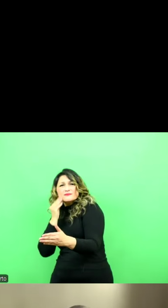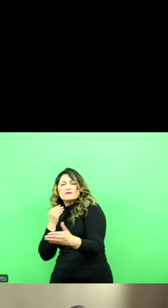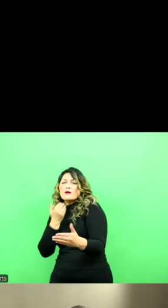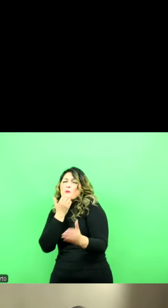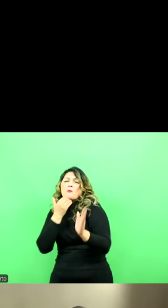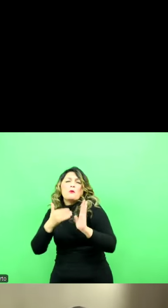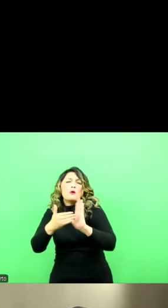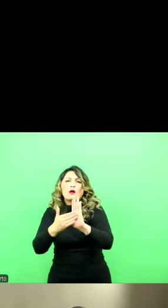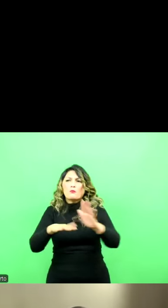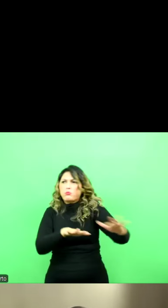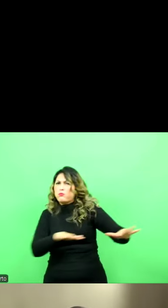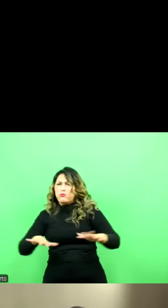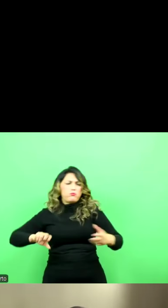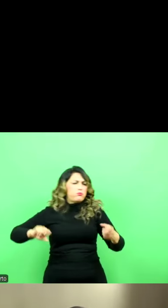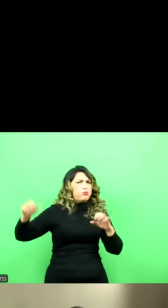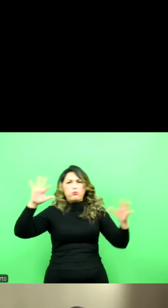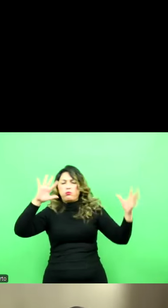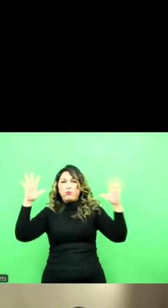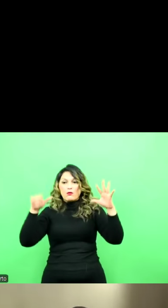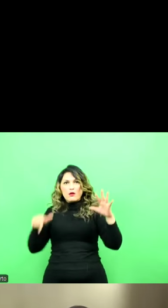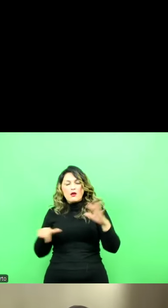they're available for volunteering.